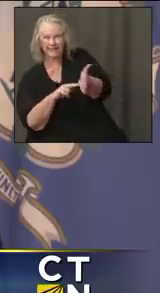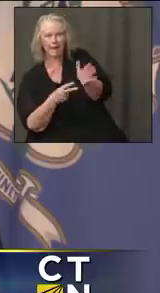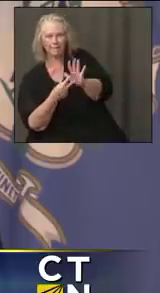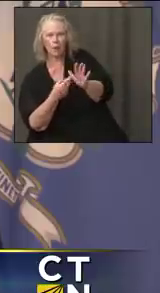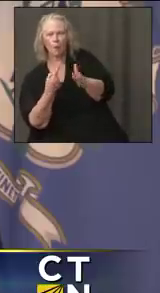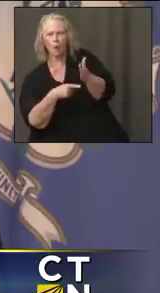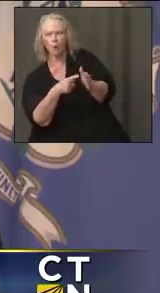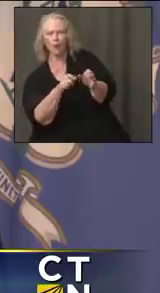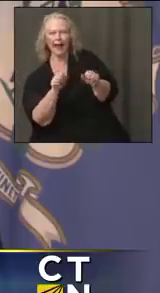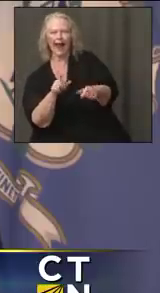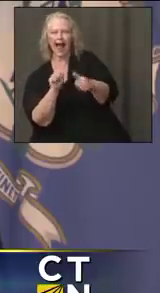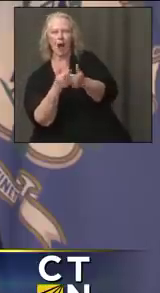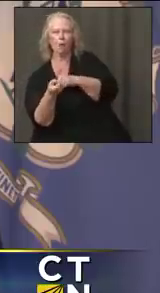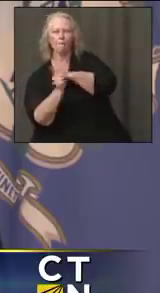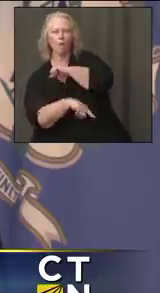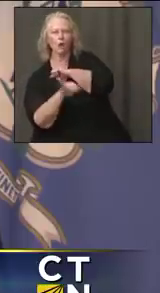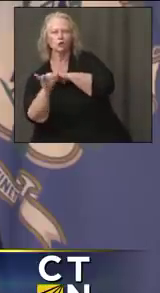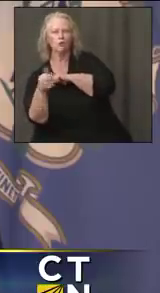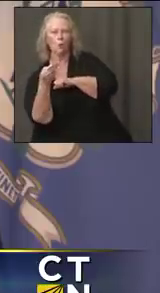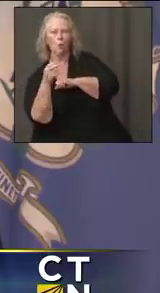you do to that hotel?